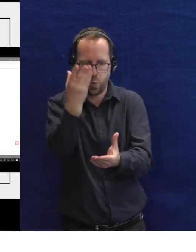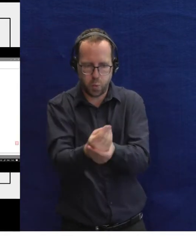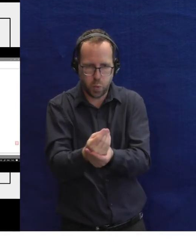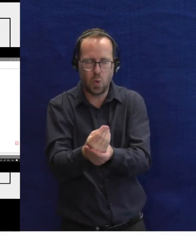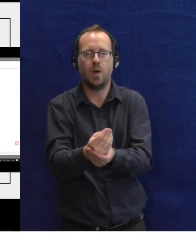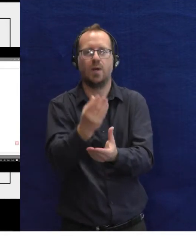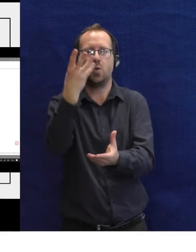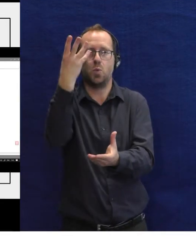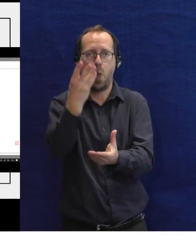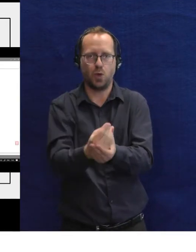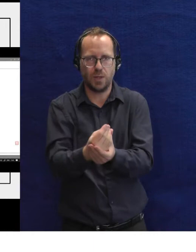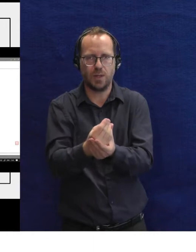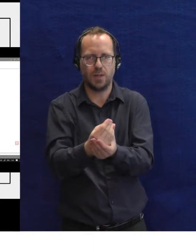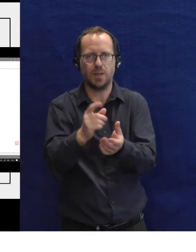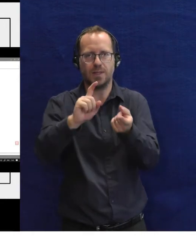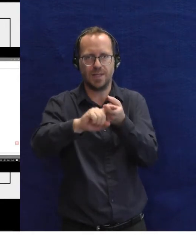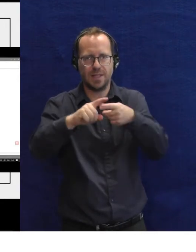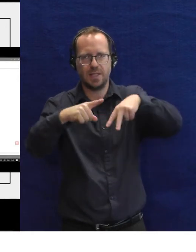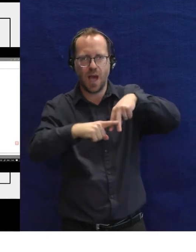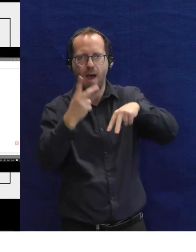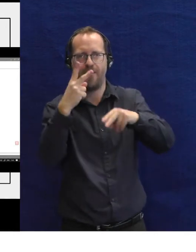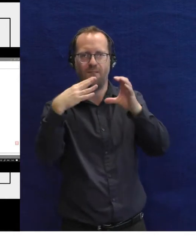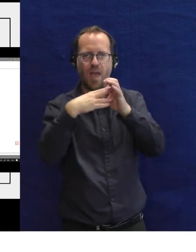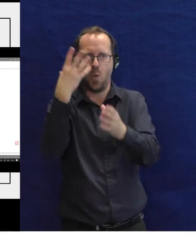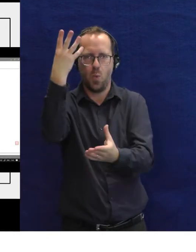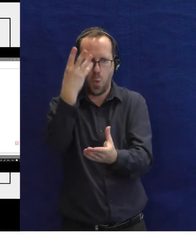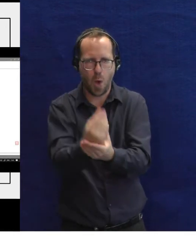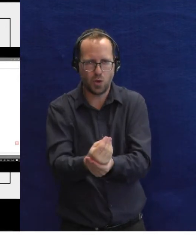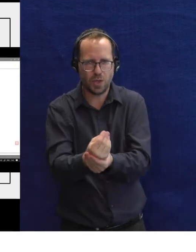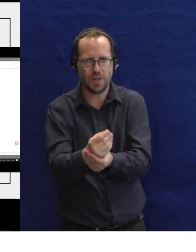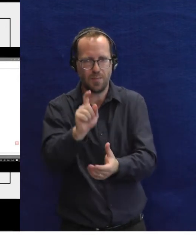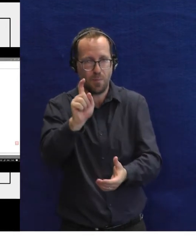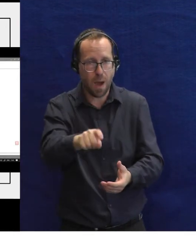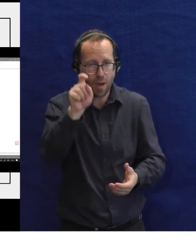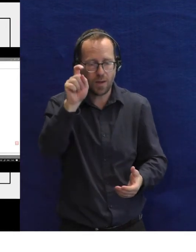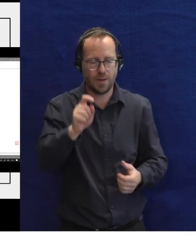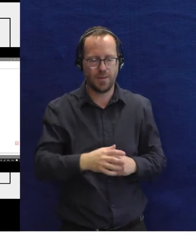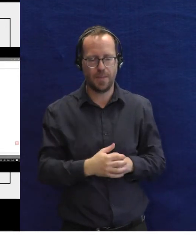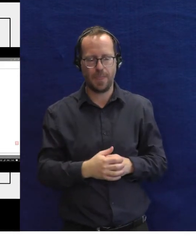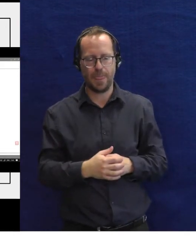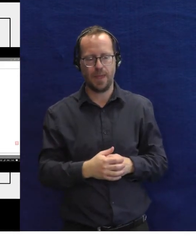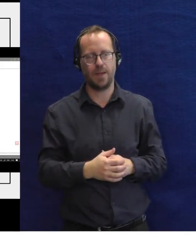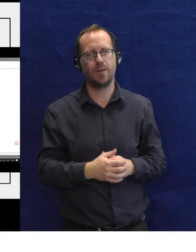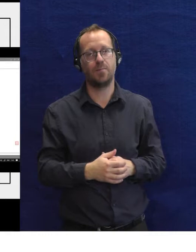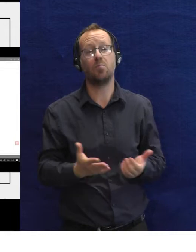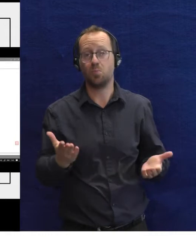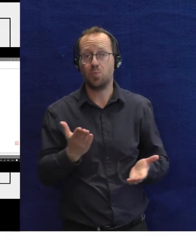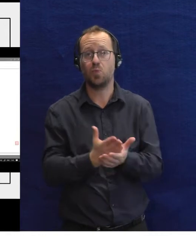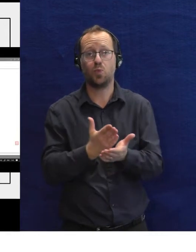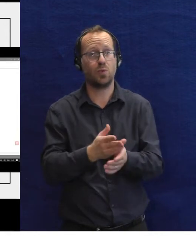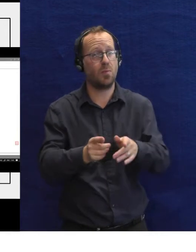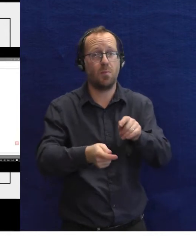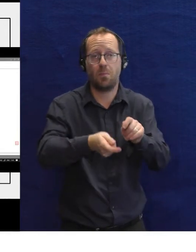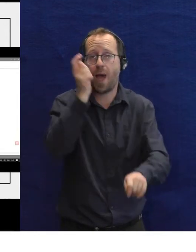and you click on Save. You wait a moment till the video is processed. And after